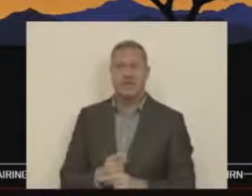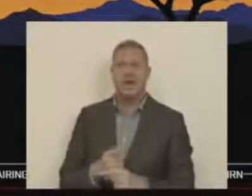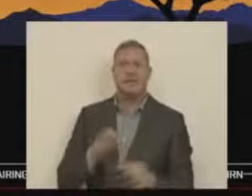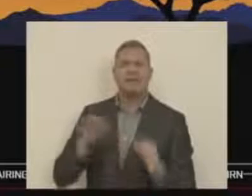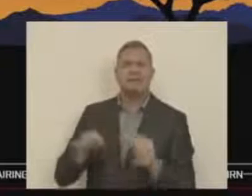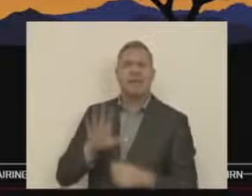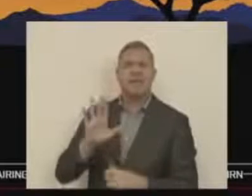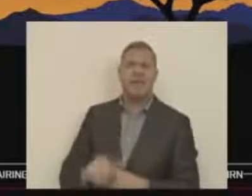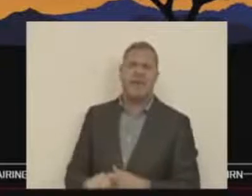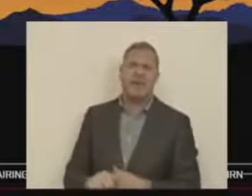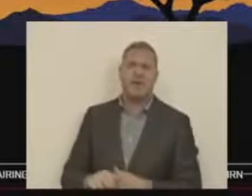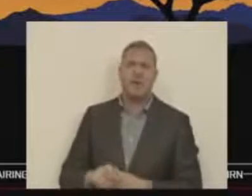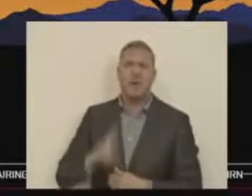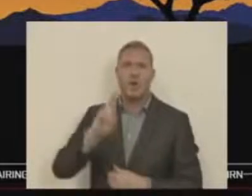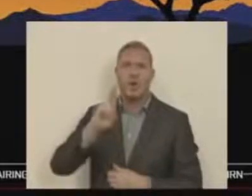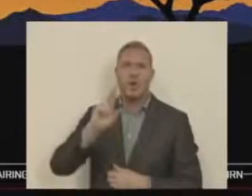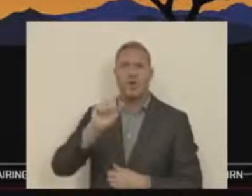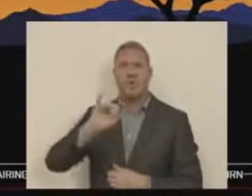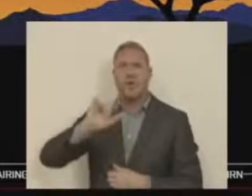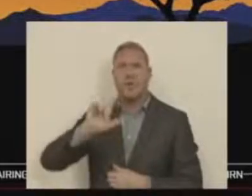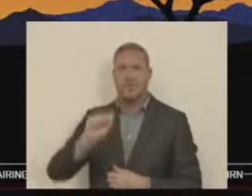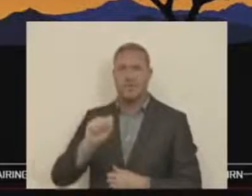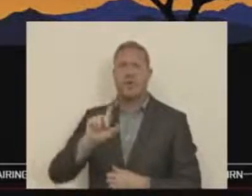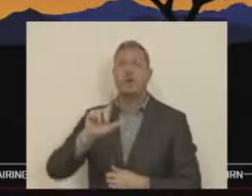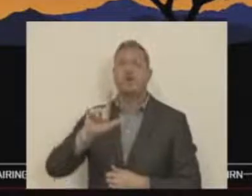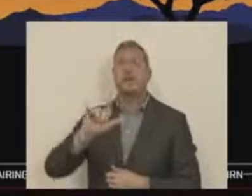Absolutely. So in about